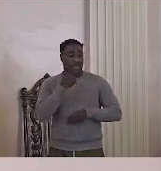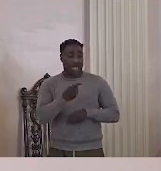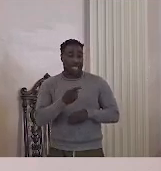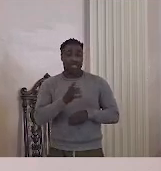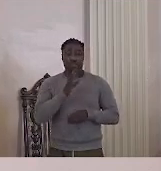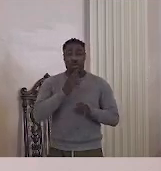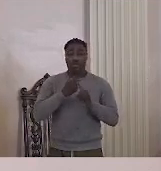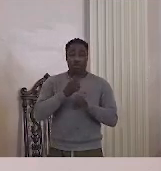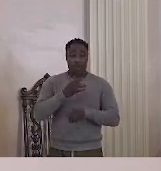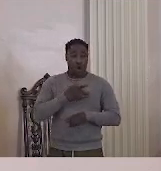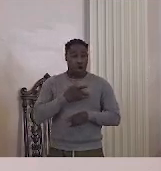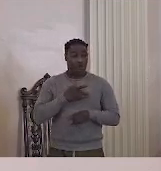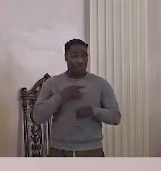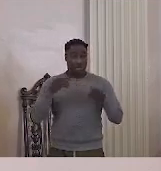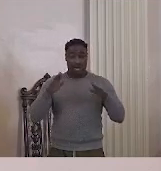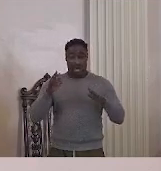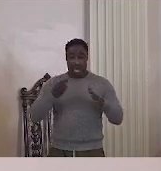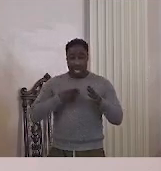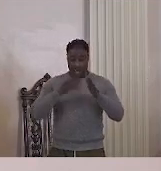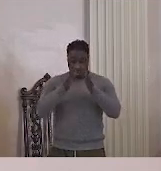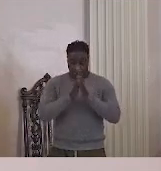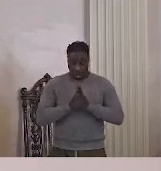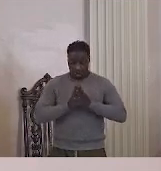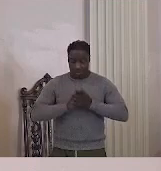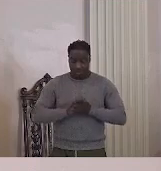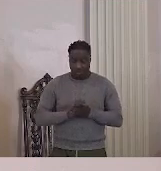Will you pray with me now?